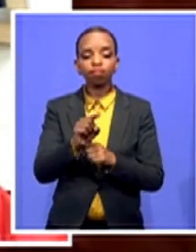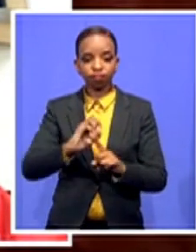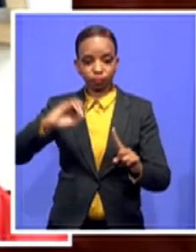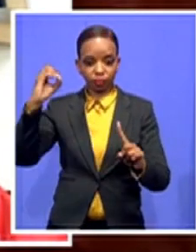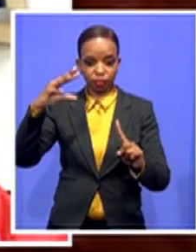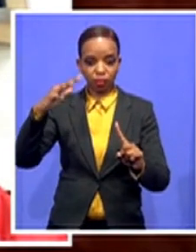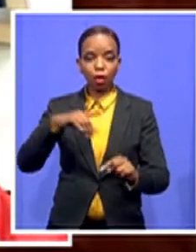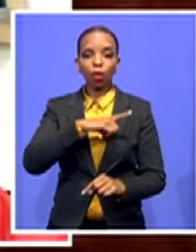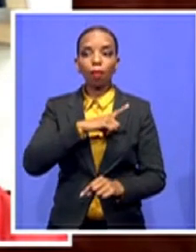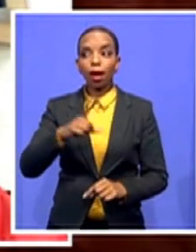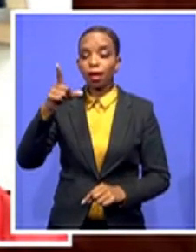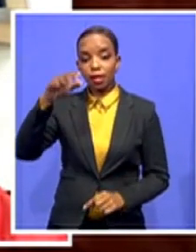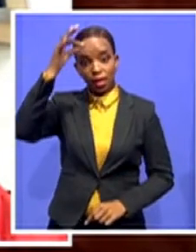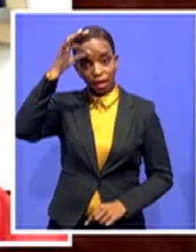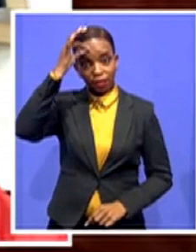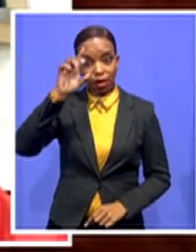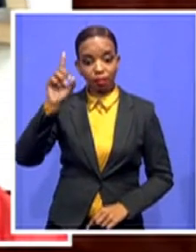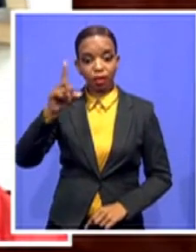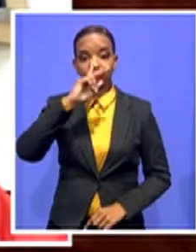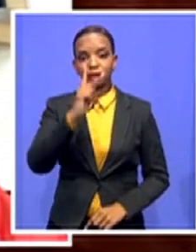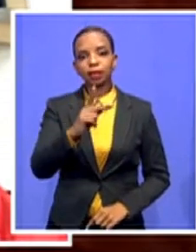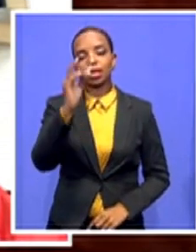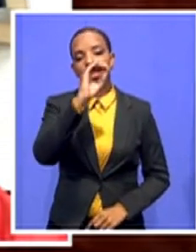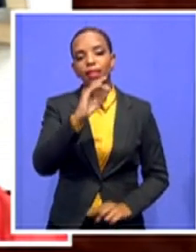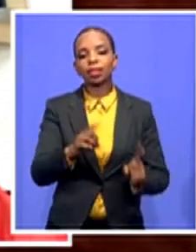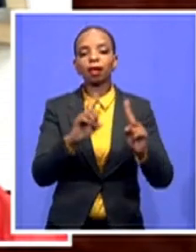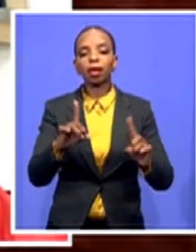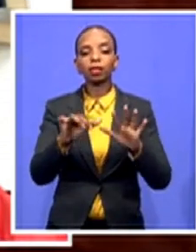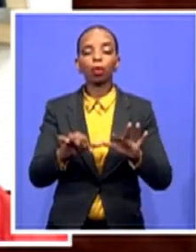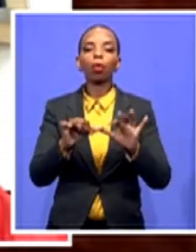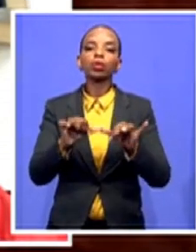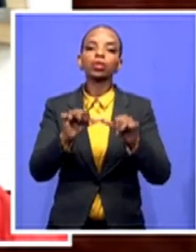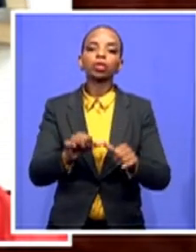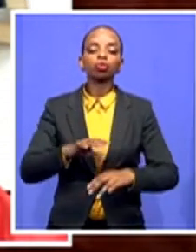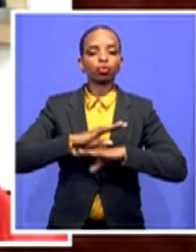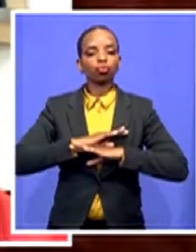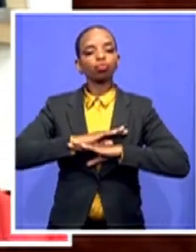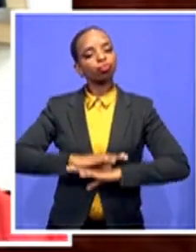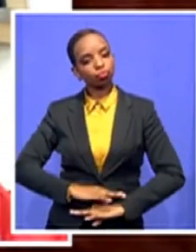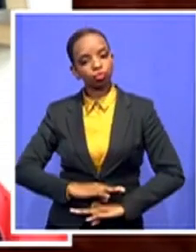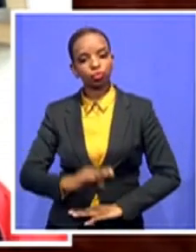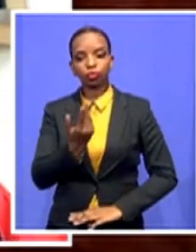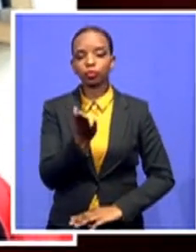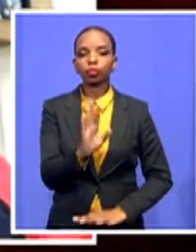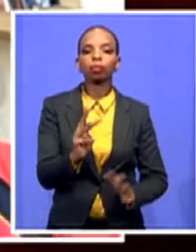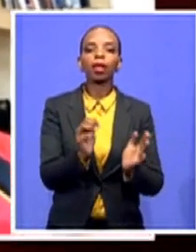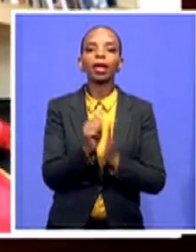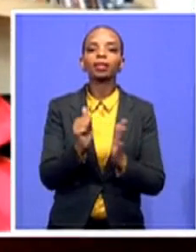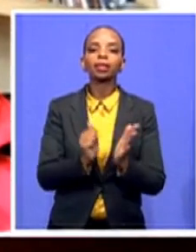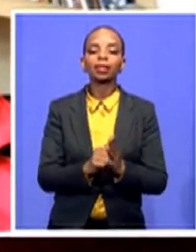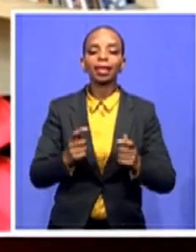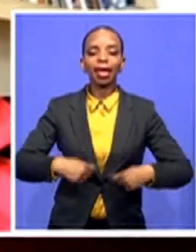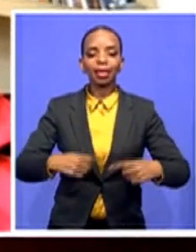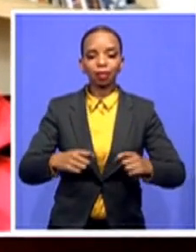to continue to please the rating agencies at the expense of the black working class. Mr. Vavi, I just want to talk about the